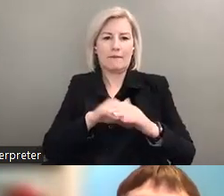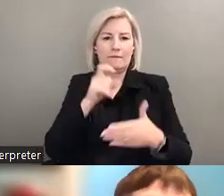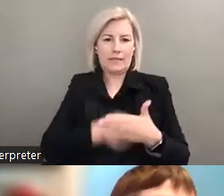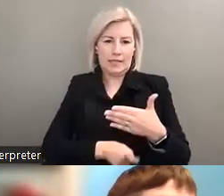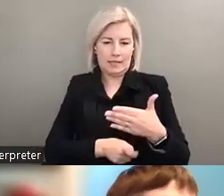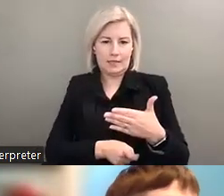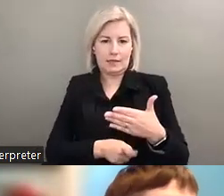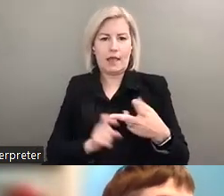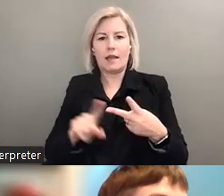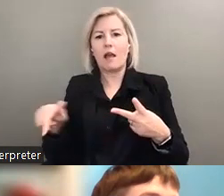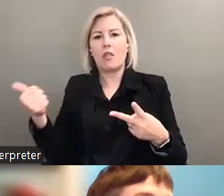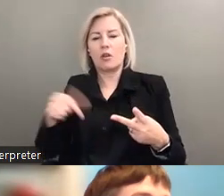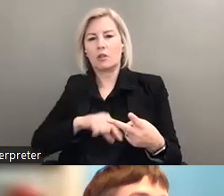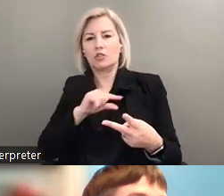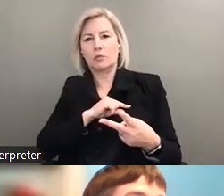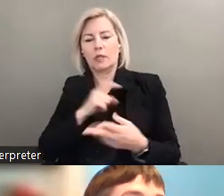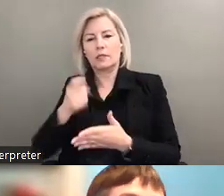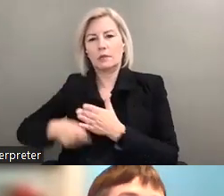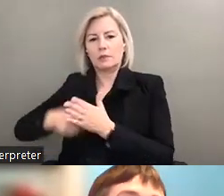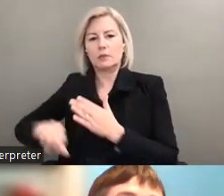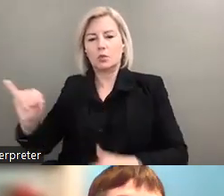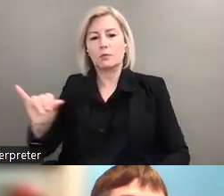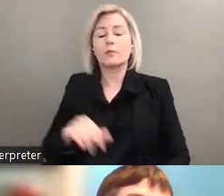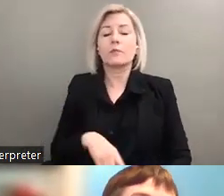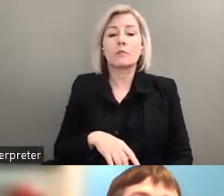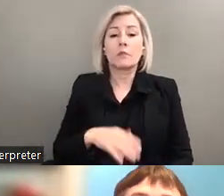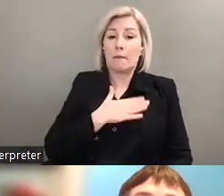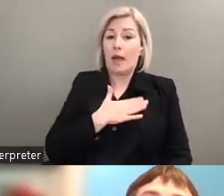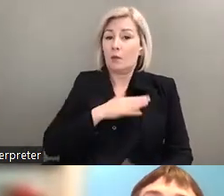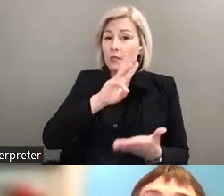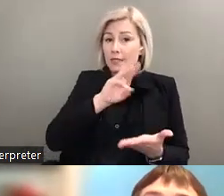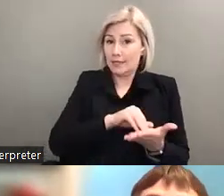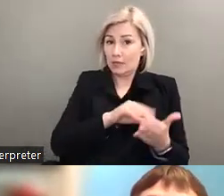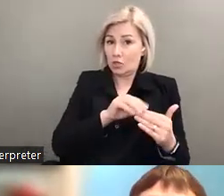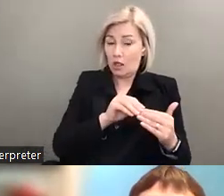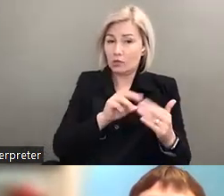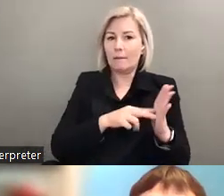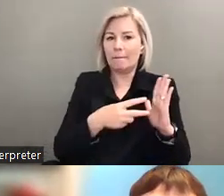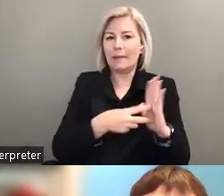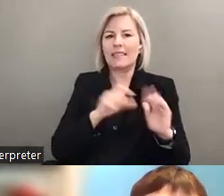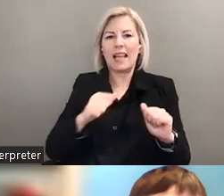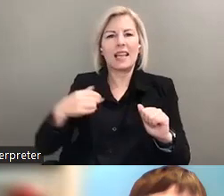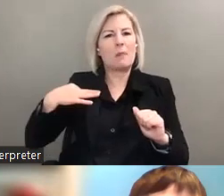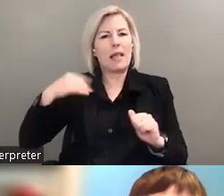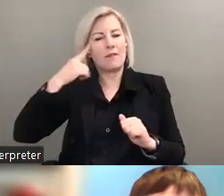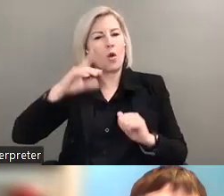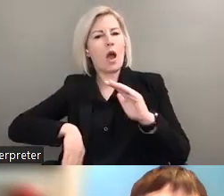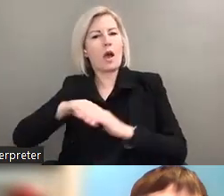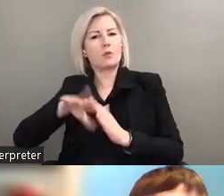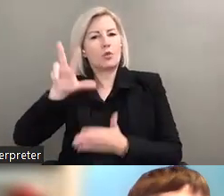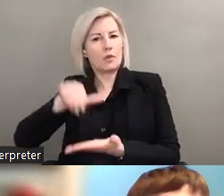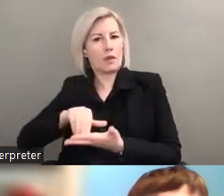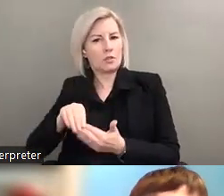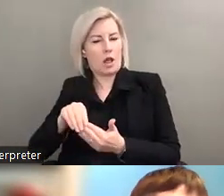other eligible expenses. Since my artist fee was $6,000, it shows that I can apply for up to $3,000